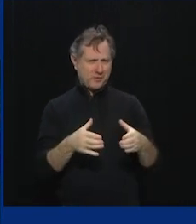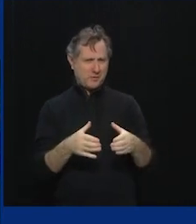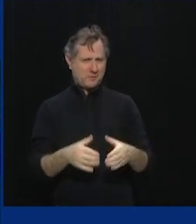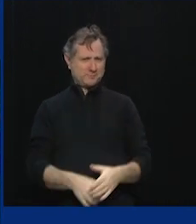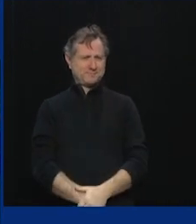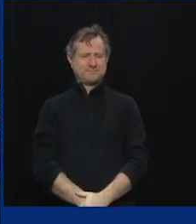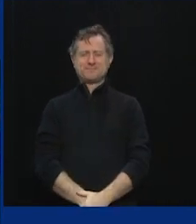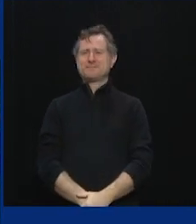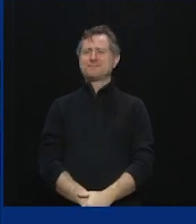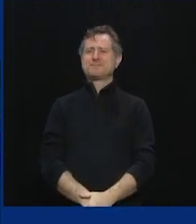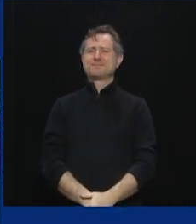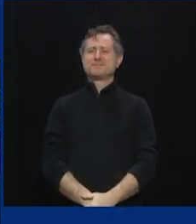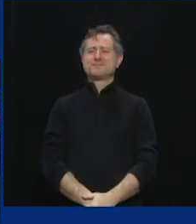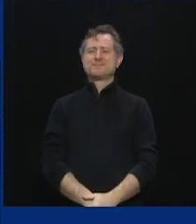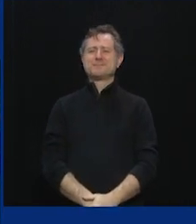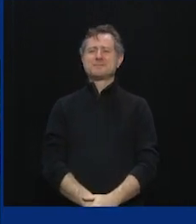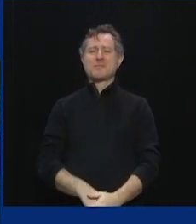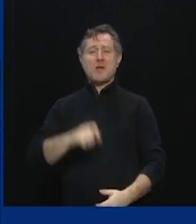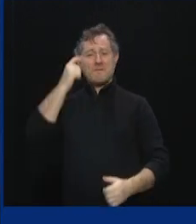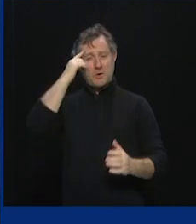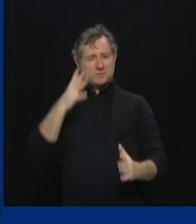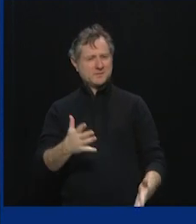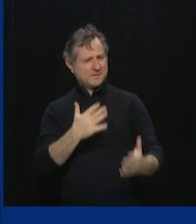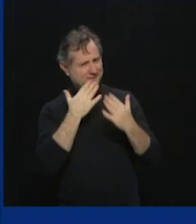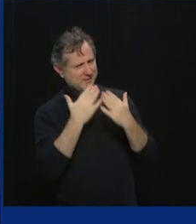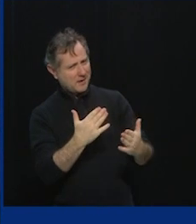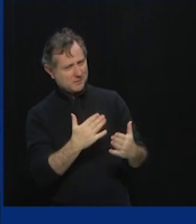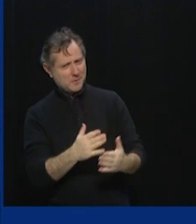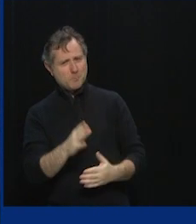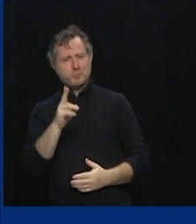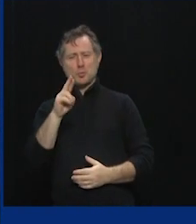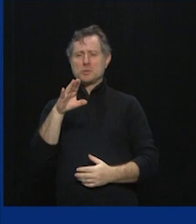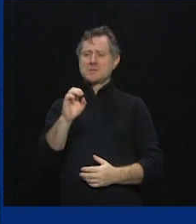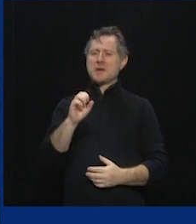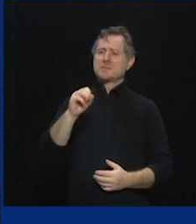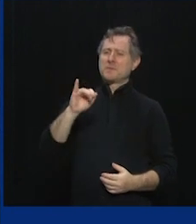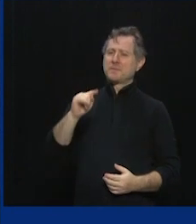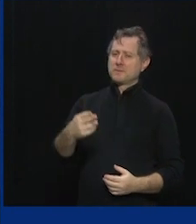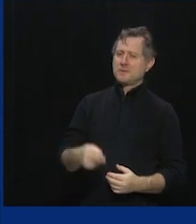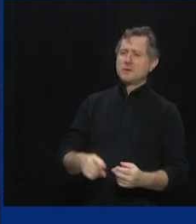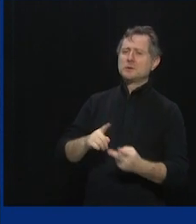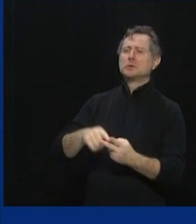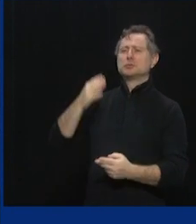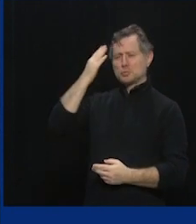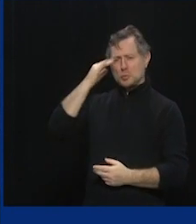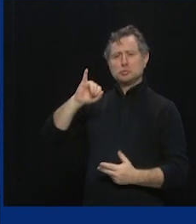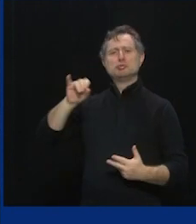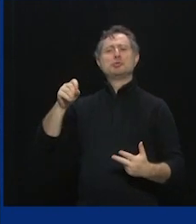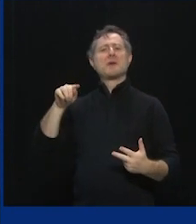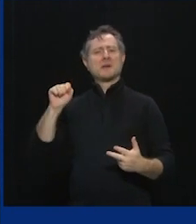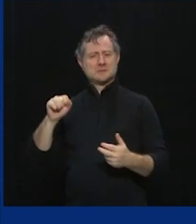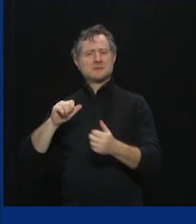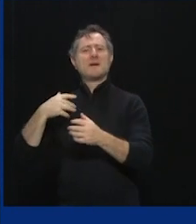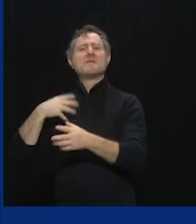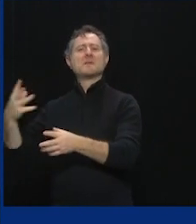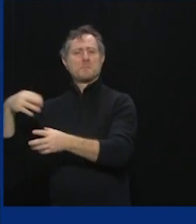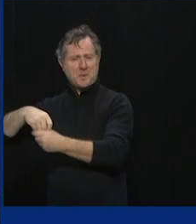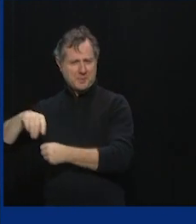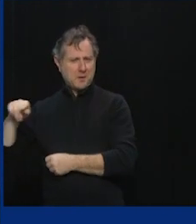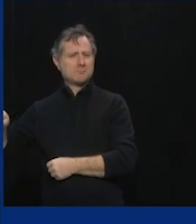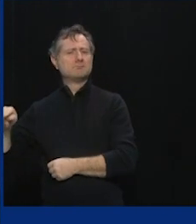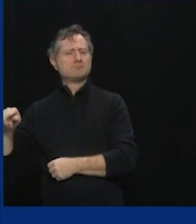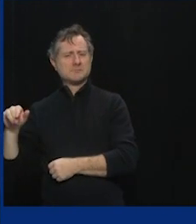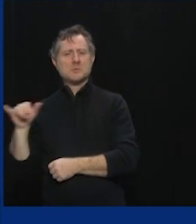Thank you, Bruce. I know the Jets had also participated. They did a radio spot for us as well. So we'll take